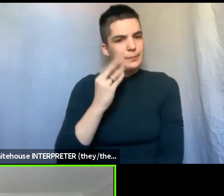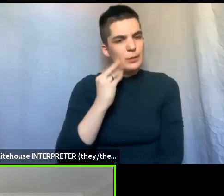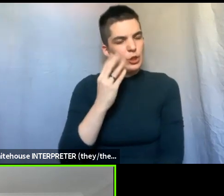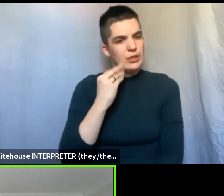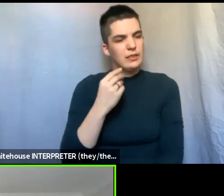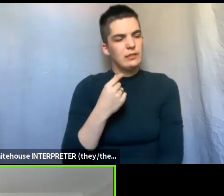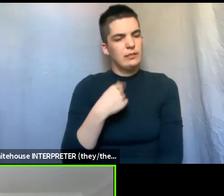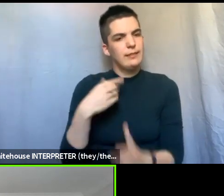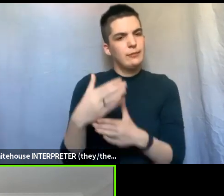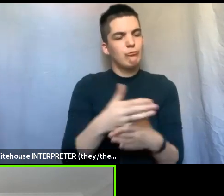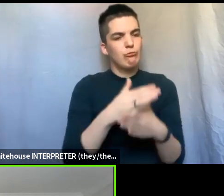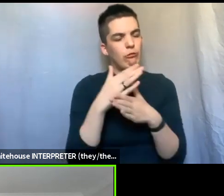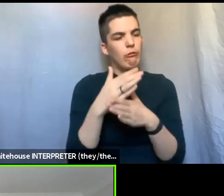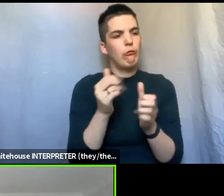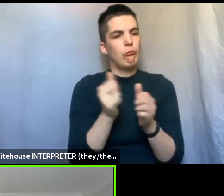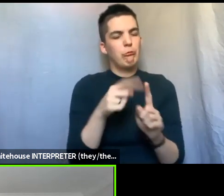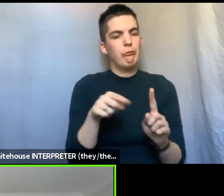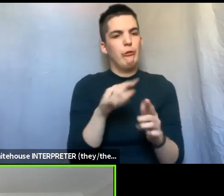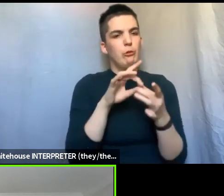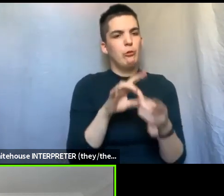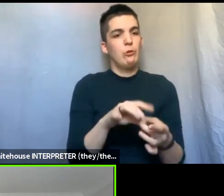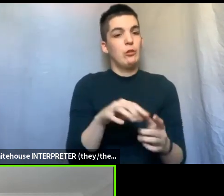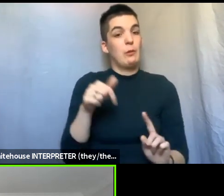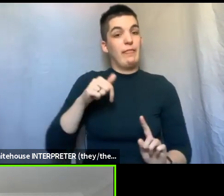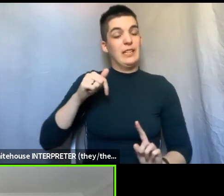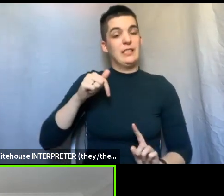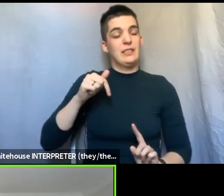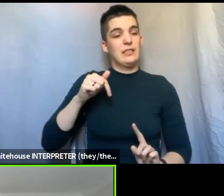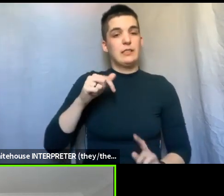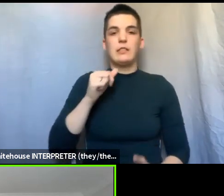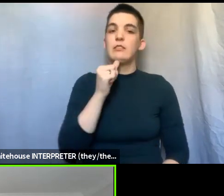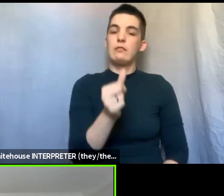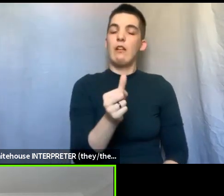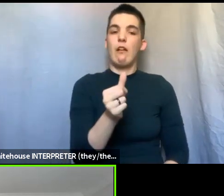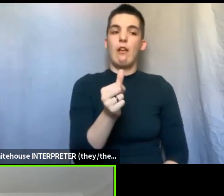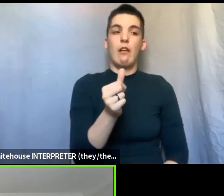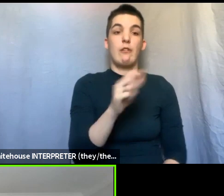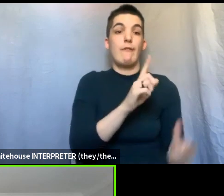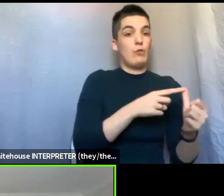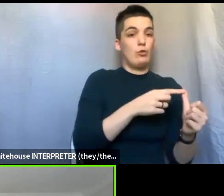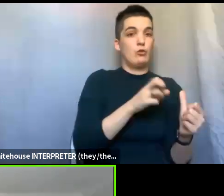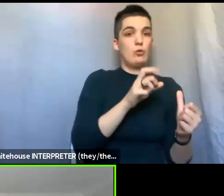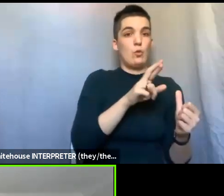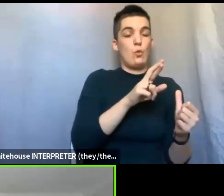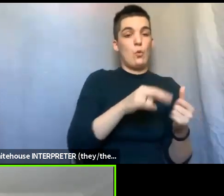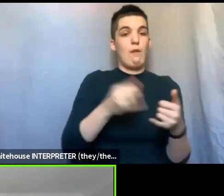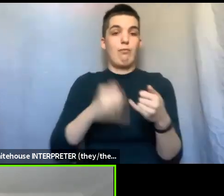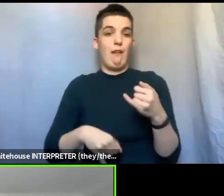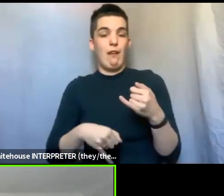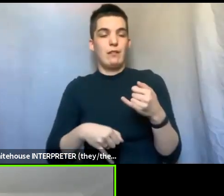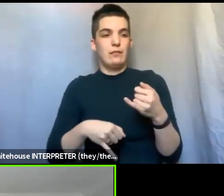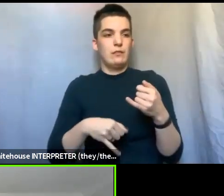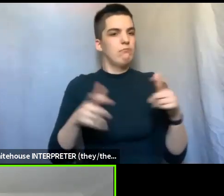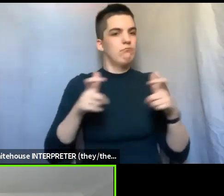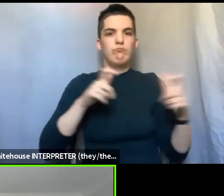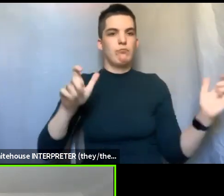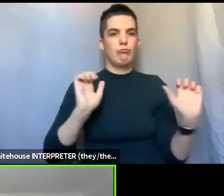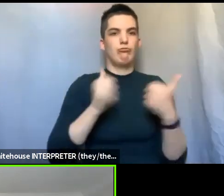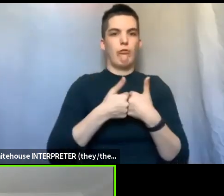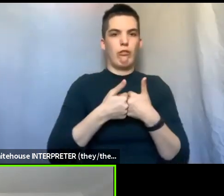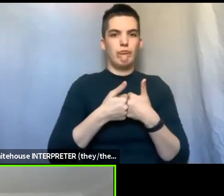this, this is not the first nor the last great challenge that the